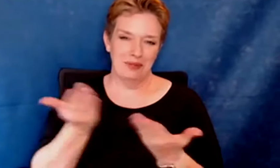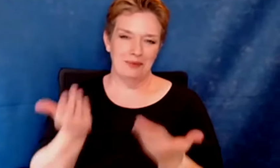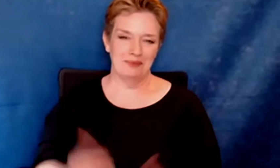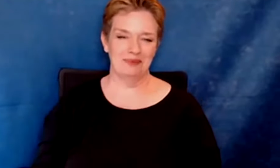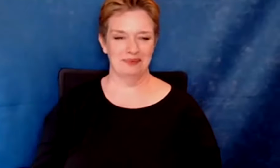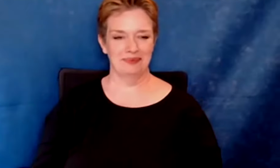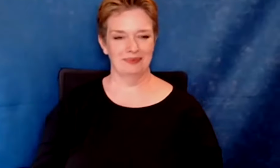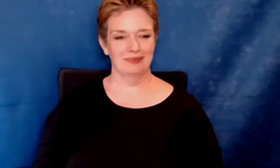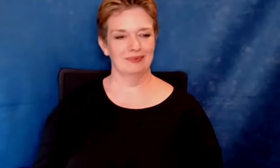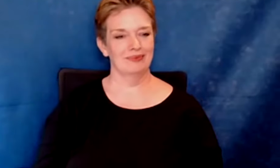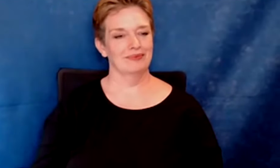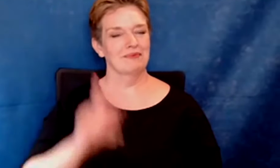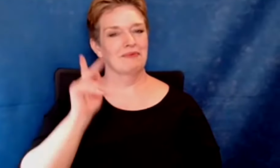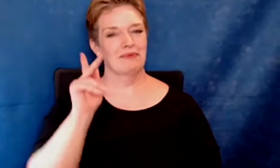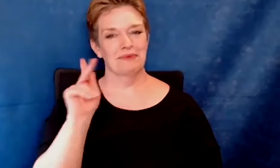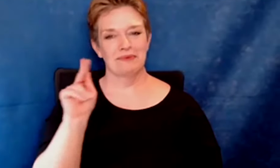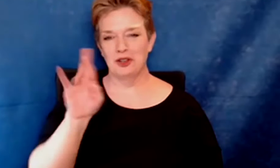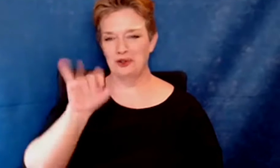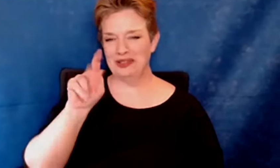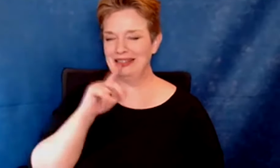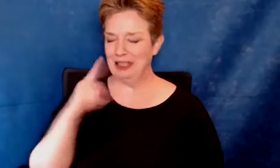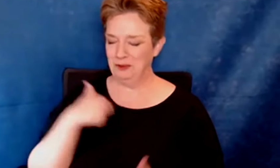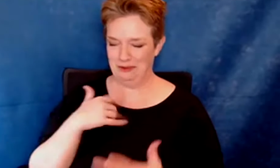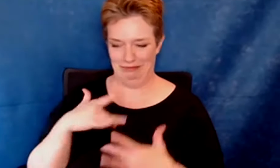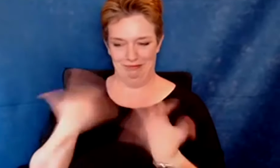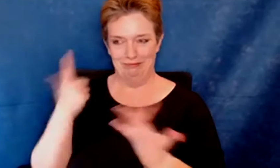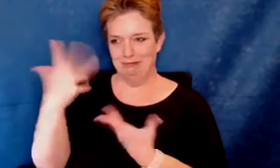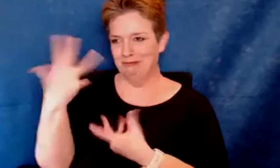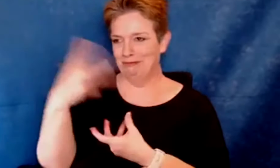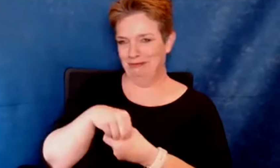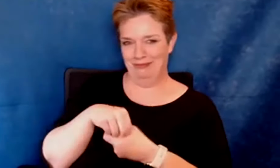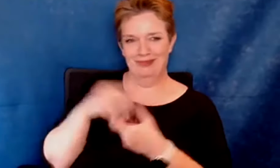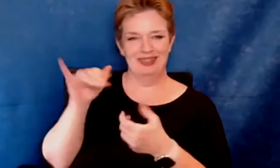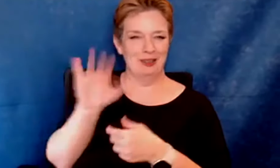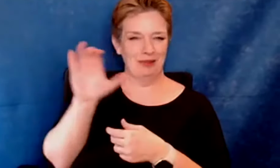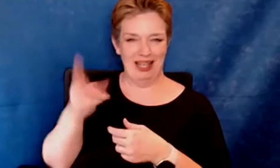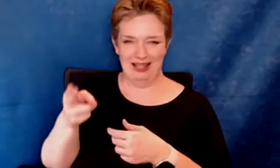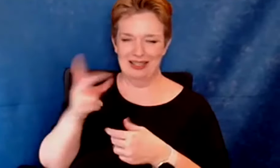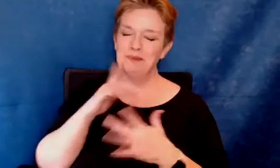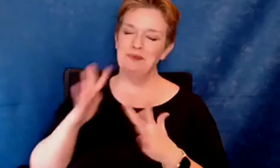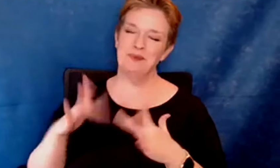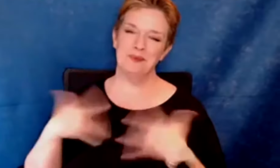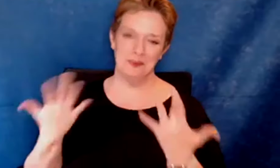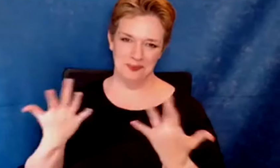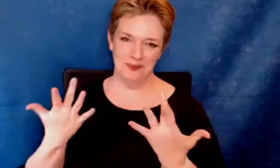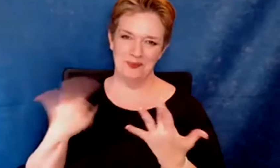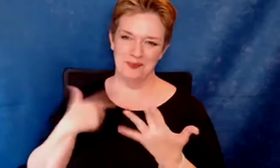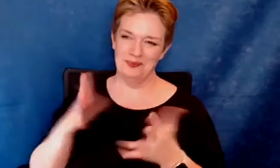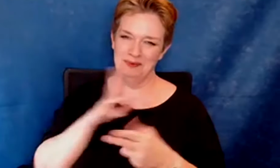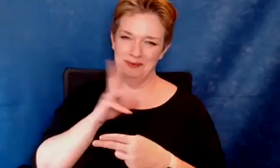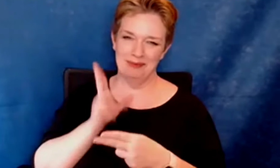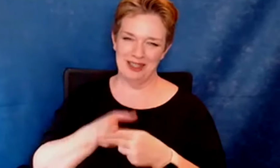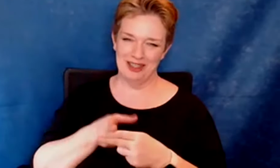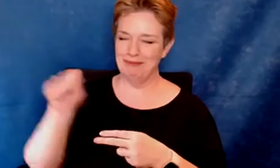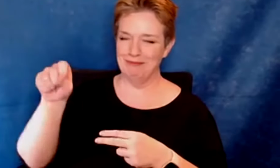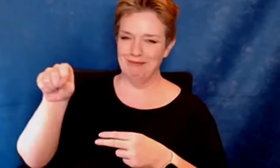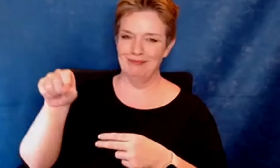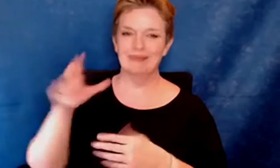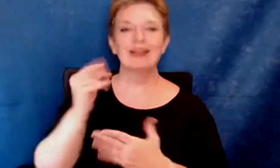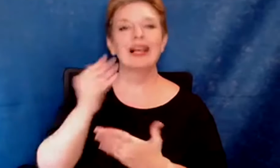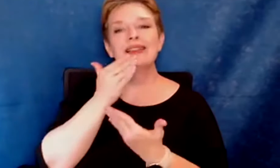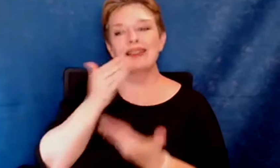are also super happy to have been able to have you at the James Castle House. It has been a delight, as I mentioned. And thanks so much